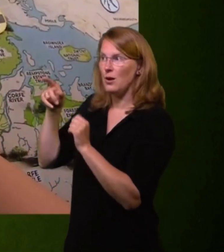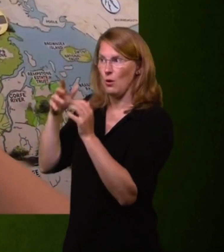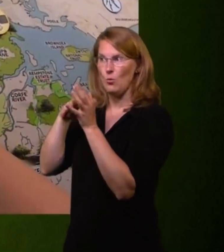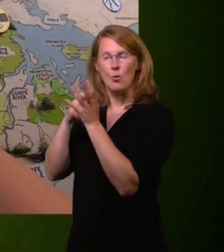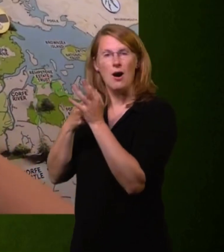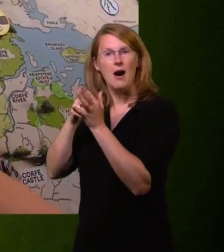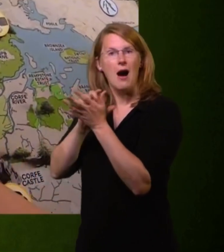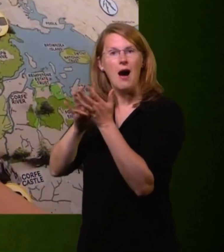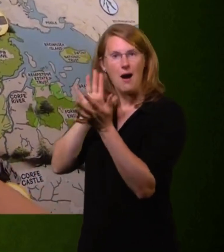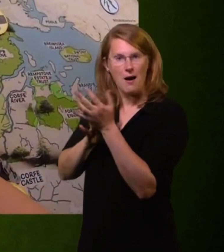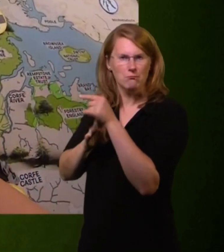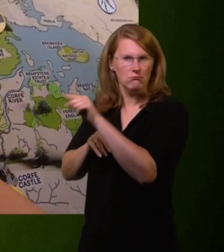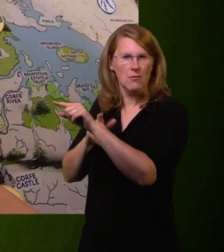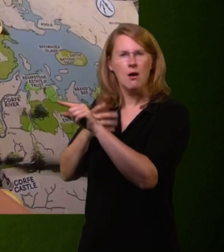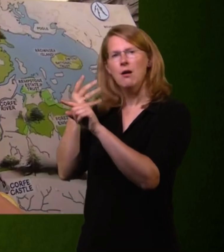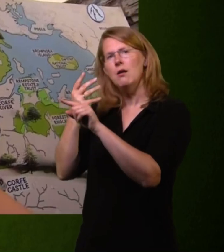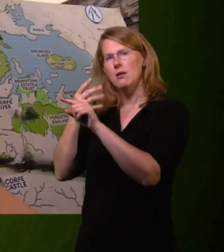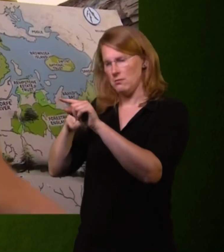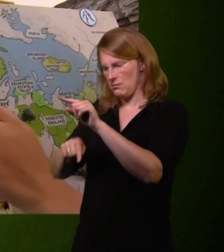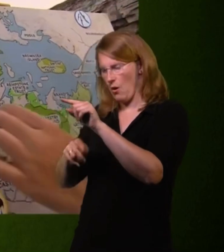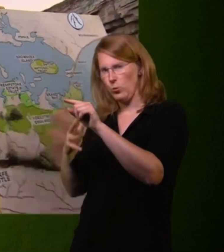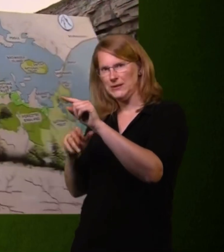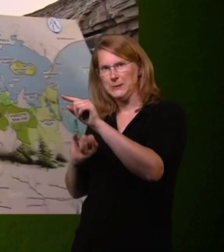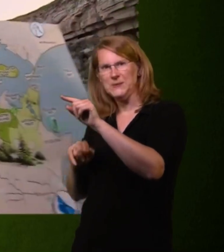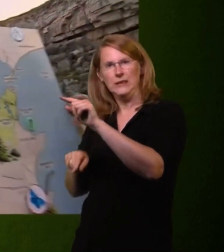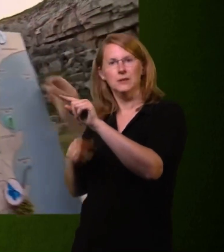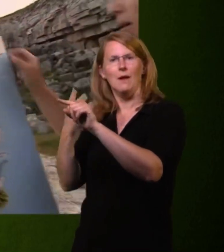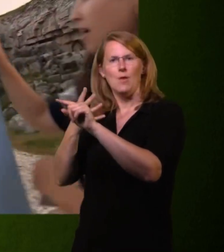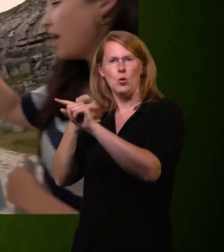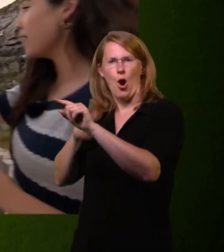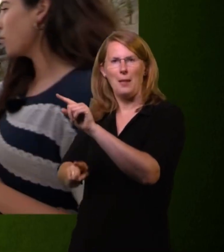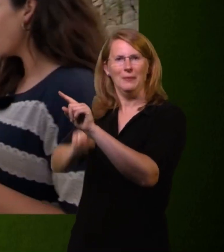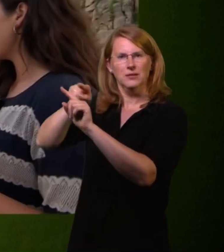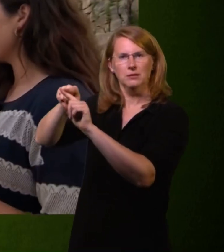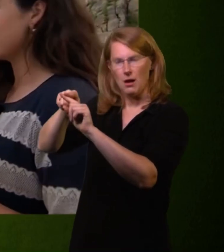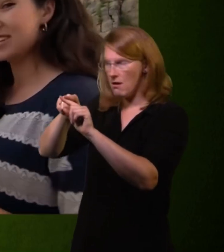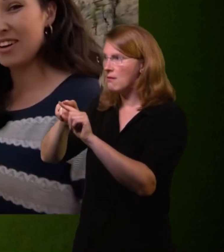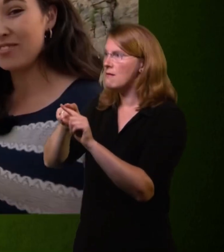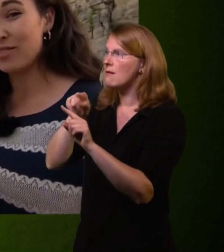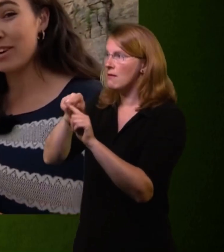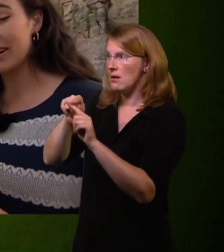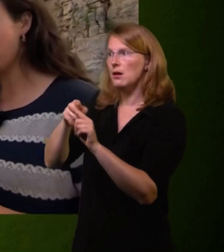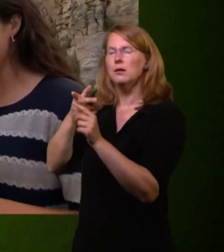14 kilometres from Winspit. So this is during the spring and summertime. And then a